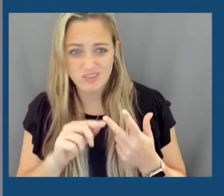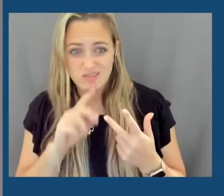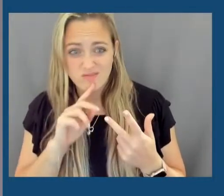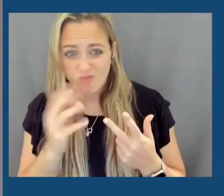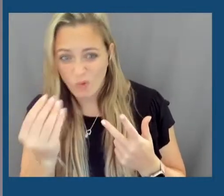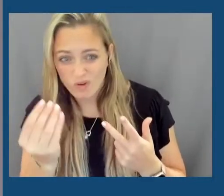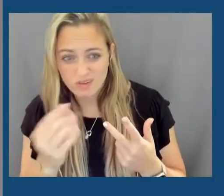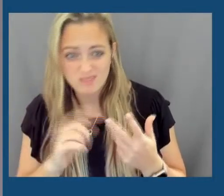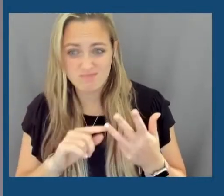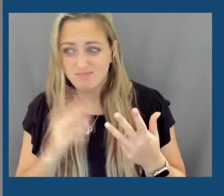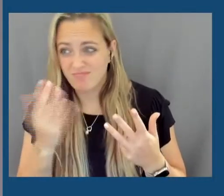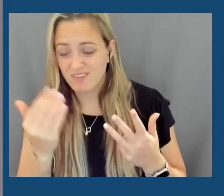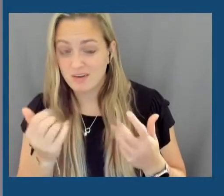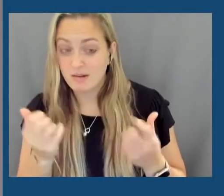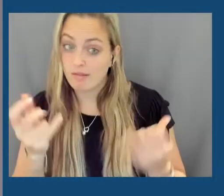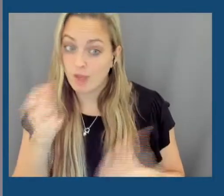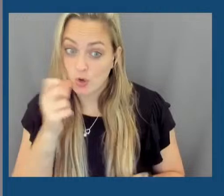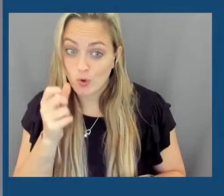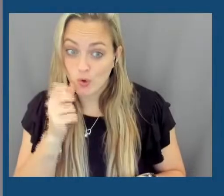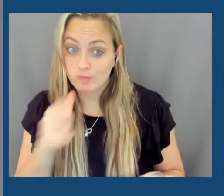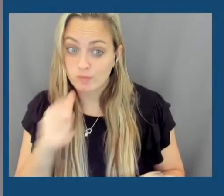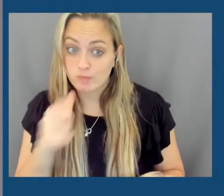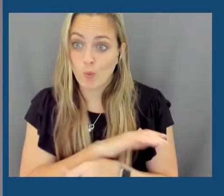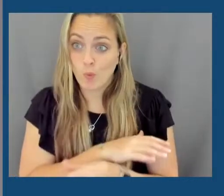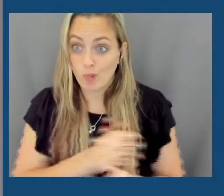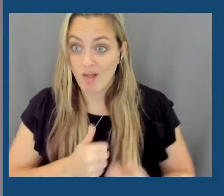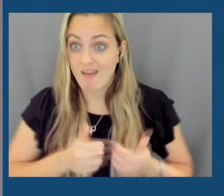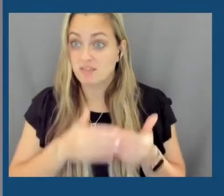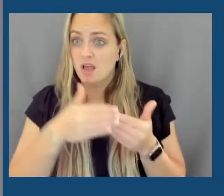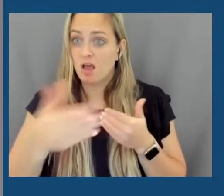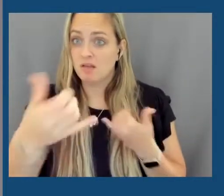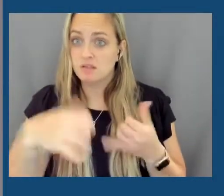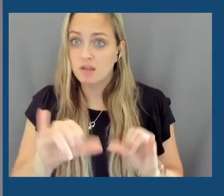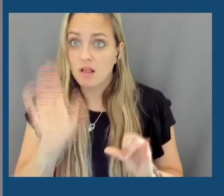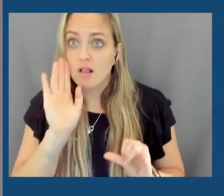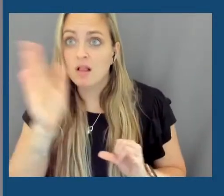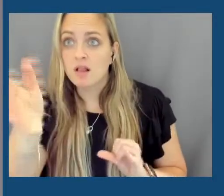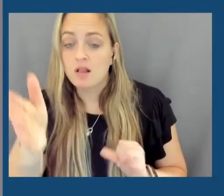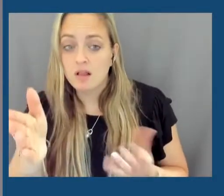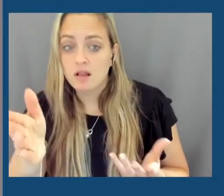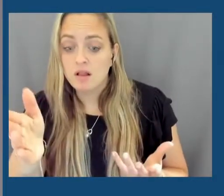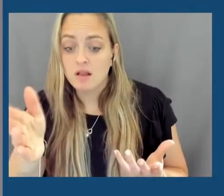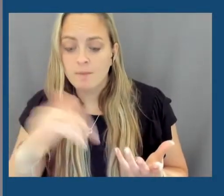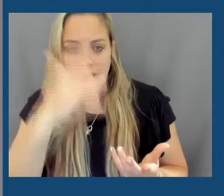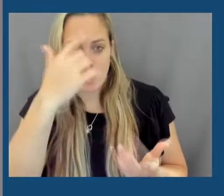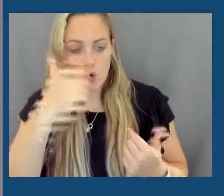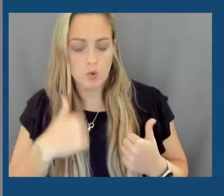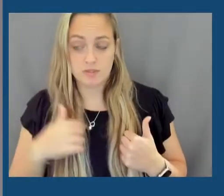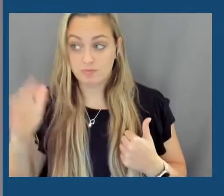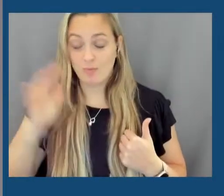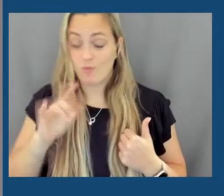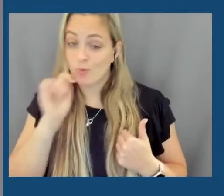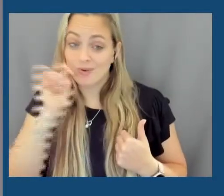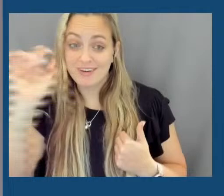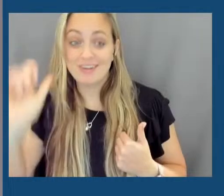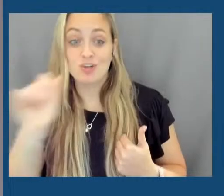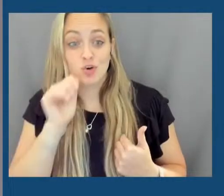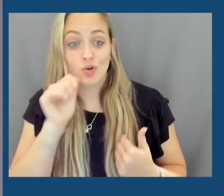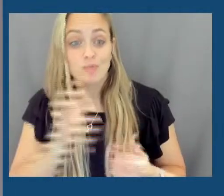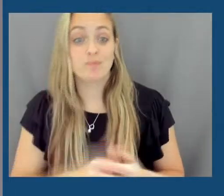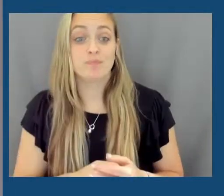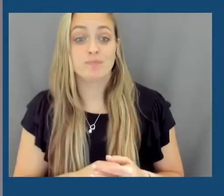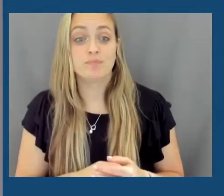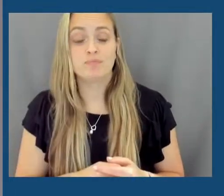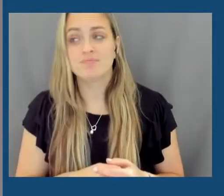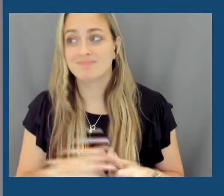lot of girls, their whole lives ahead of them. Now I know this, because I'm a former teenage girl. It's a